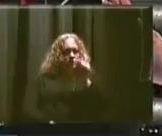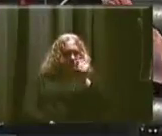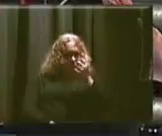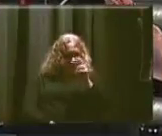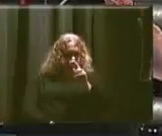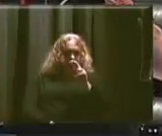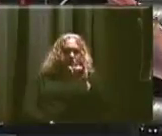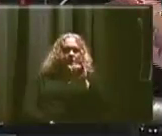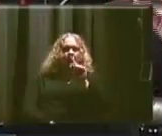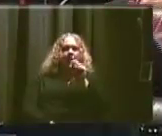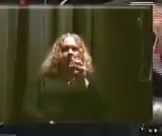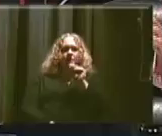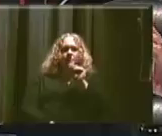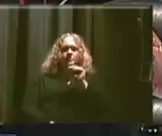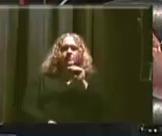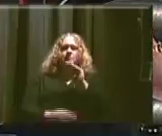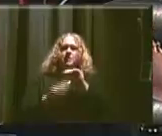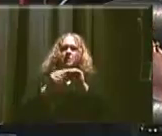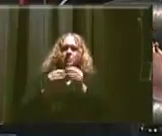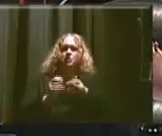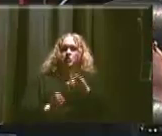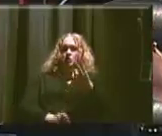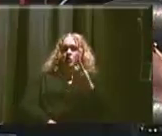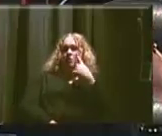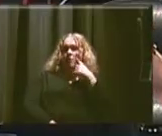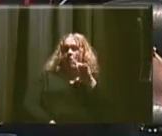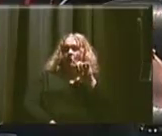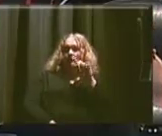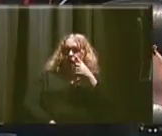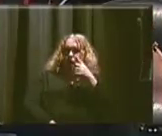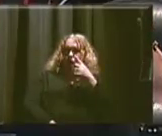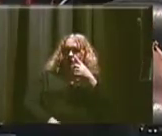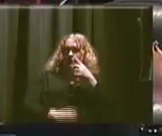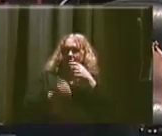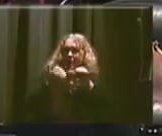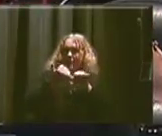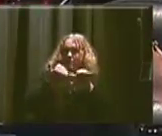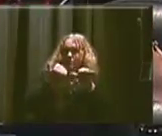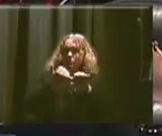It's item number two for first aid supplies.